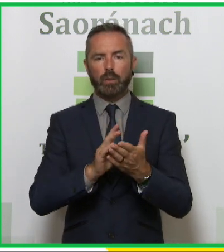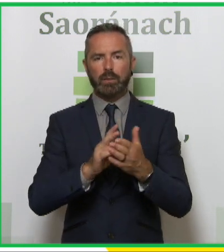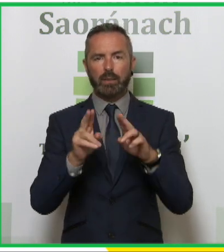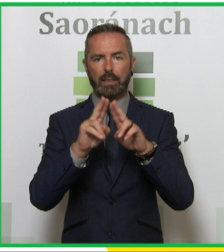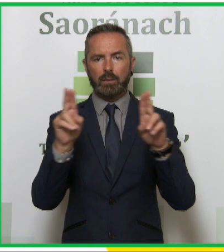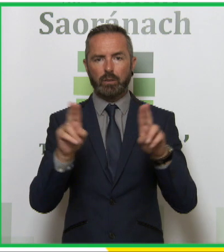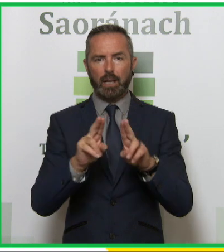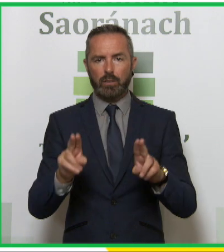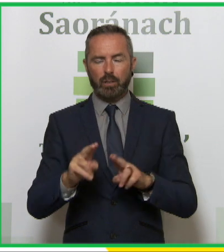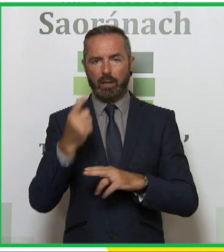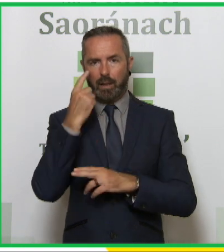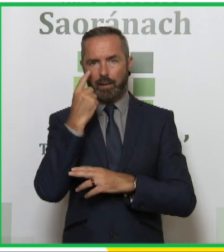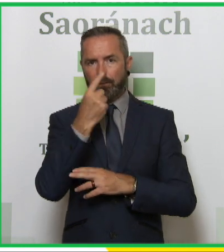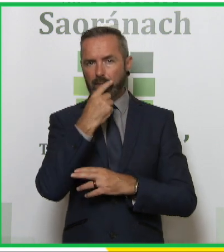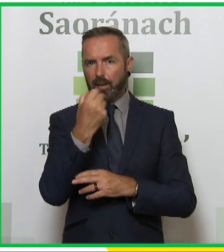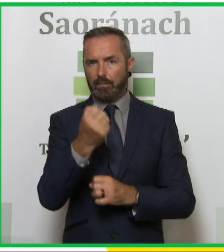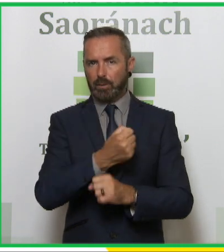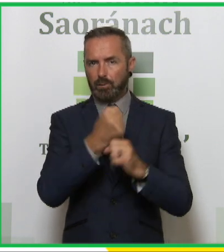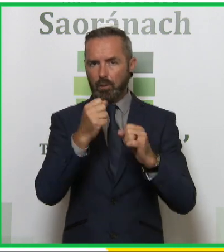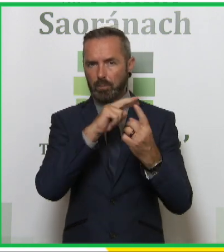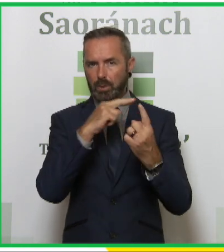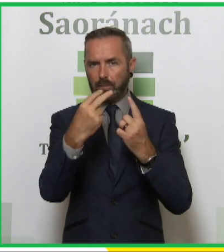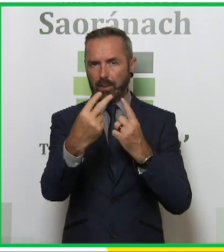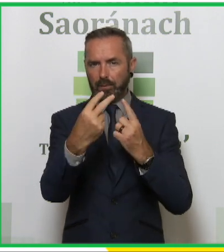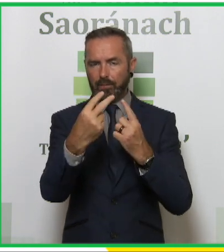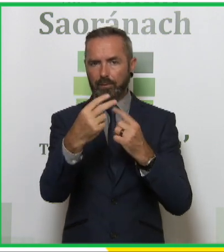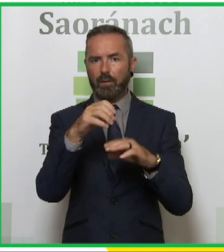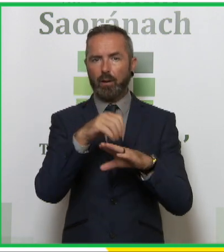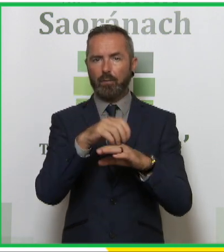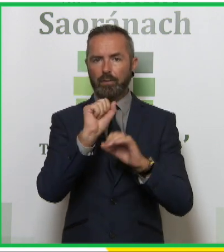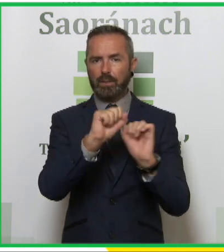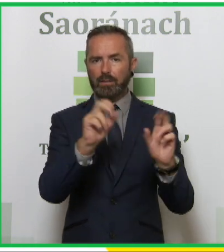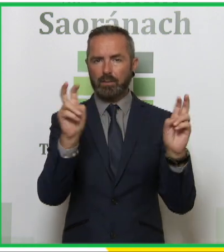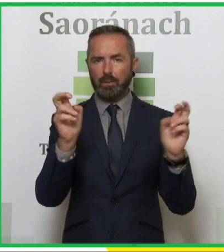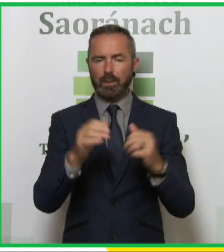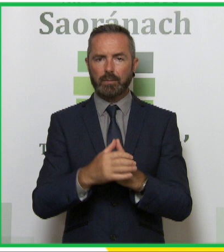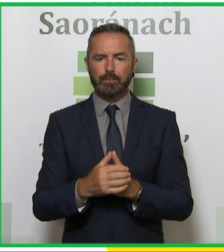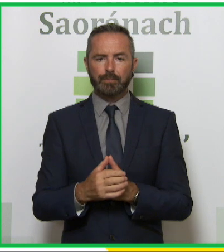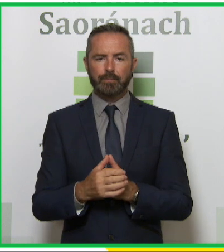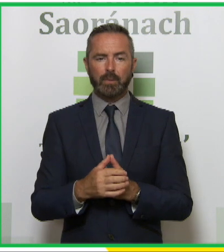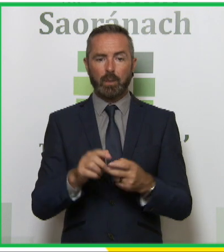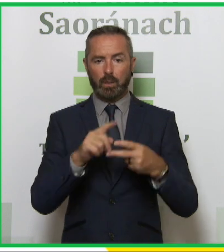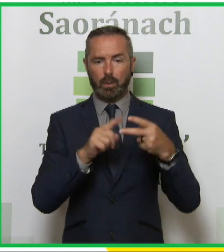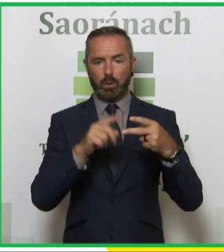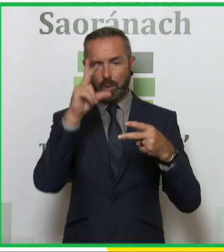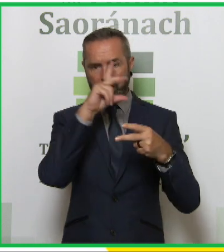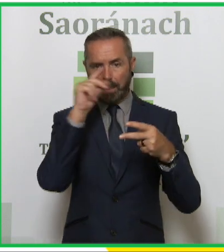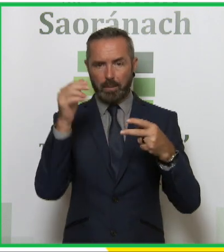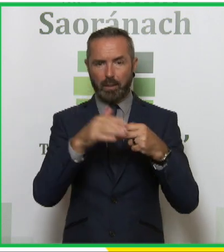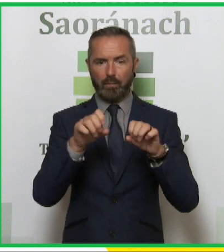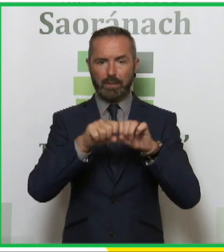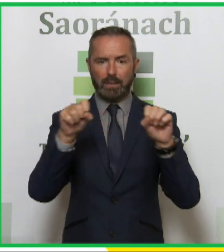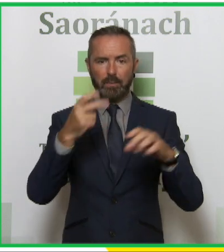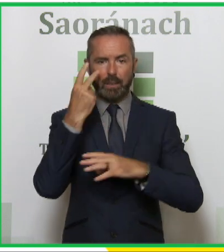international evidence. So we've got a good overview of a topic. I just want to give 2 examples of systematic